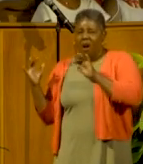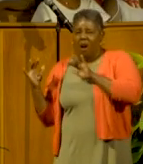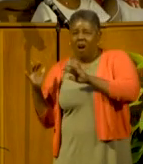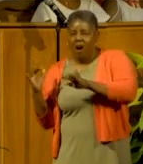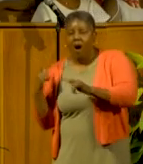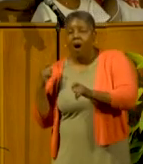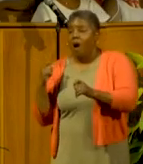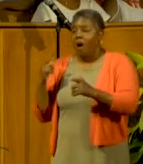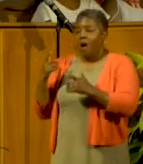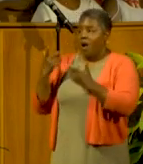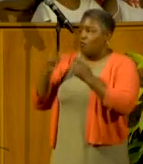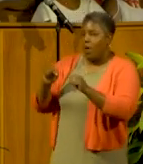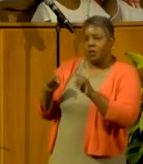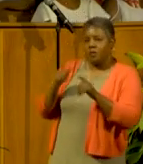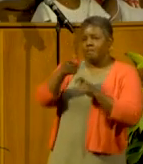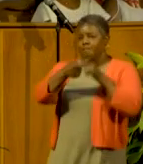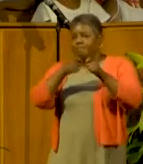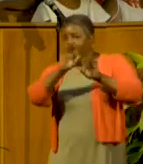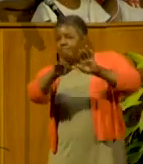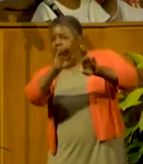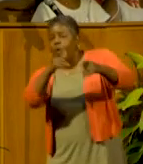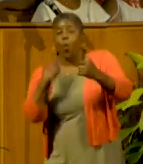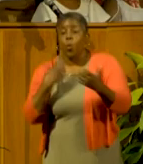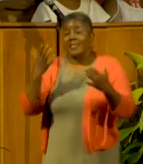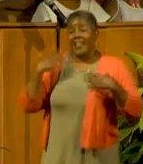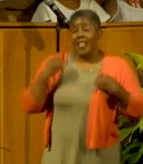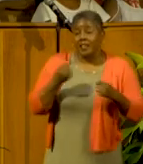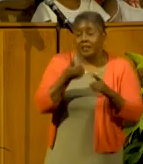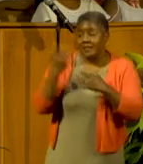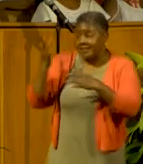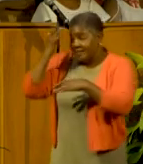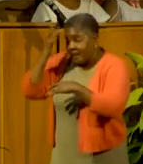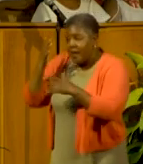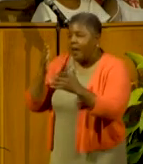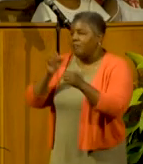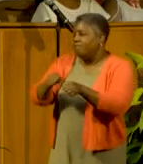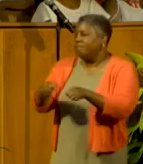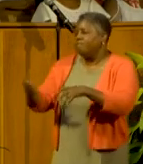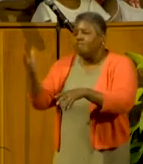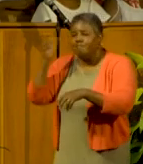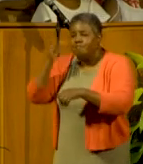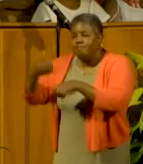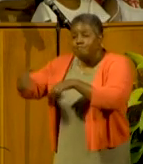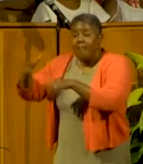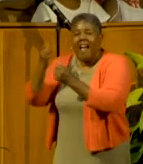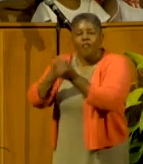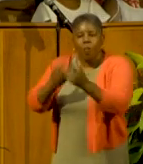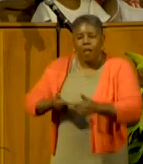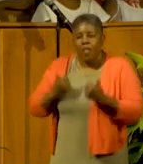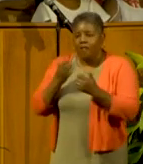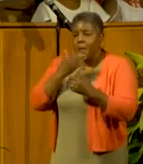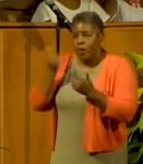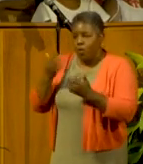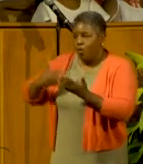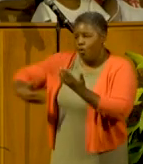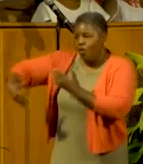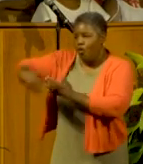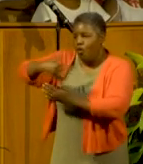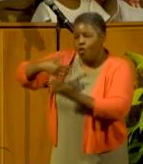Everyone is pulling at the man who was healing the sick, who was casting out demons and making everyone's life better around